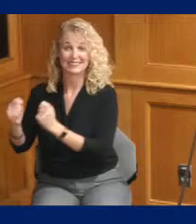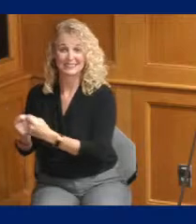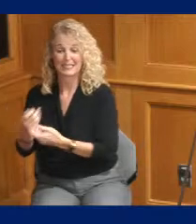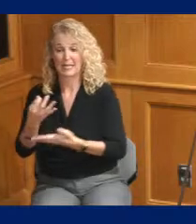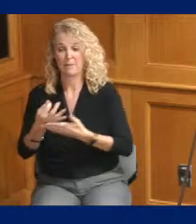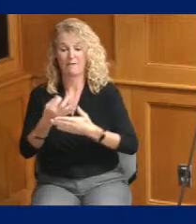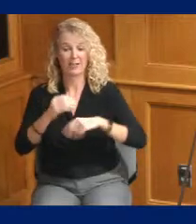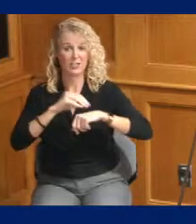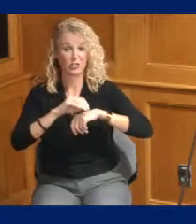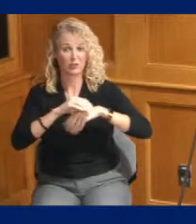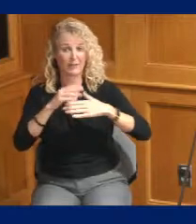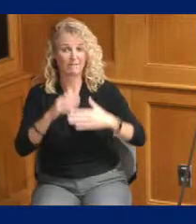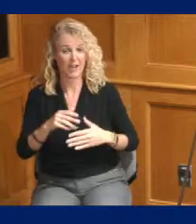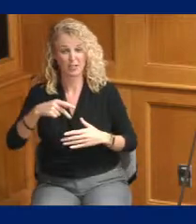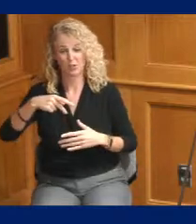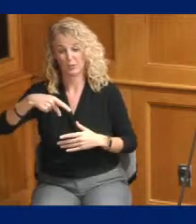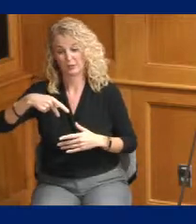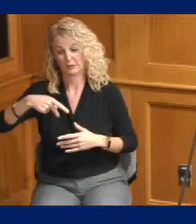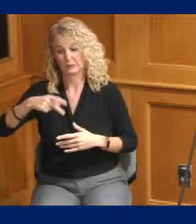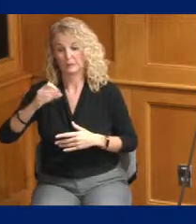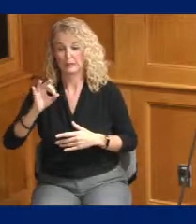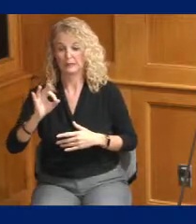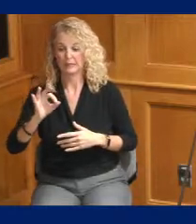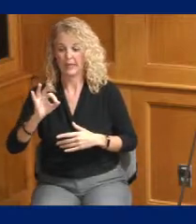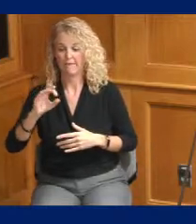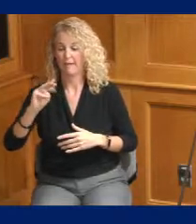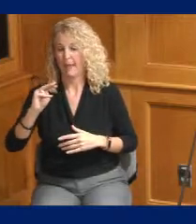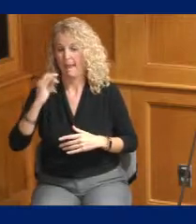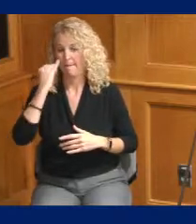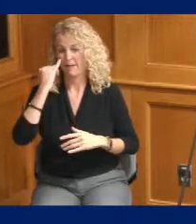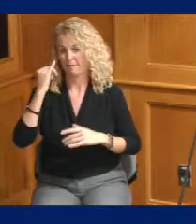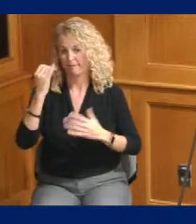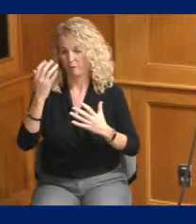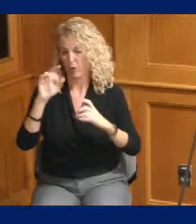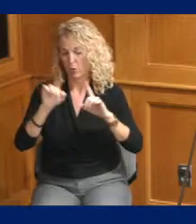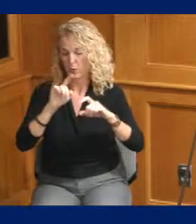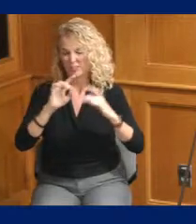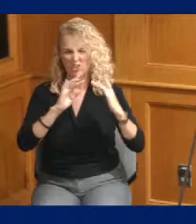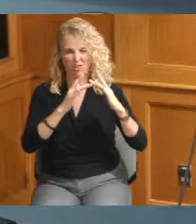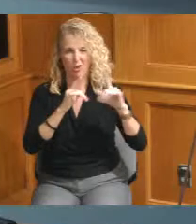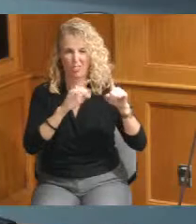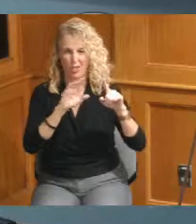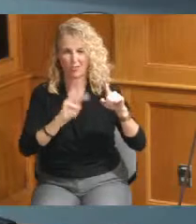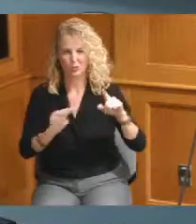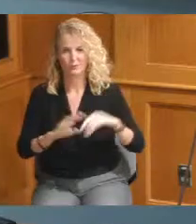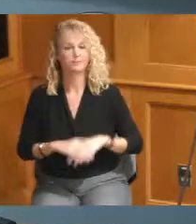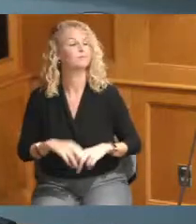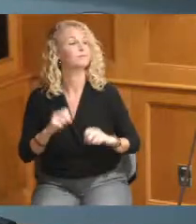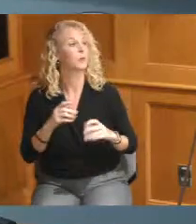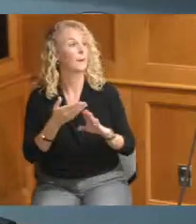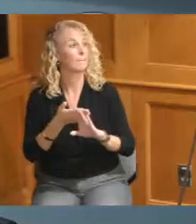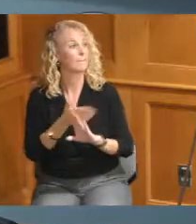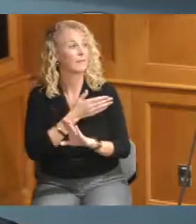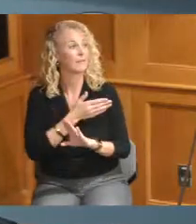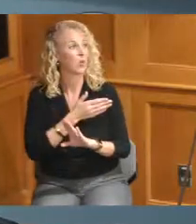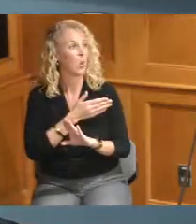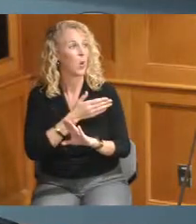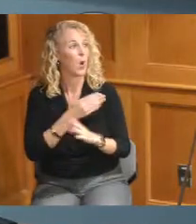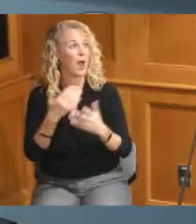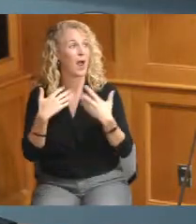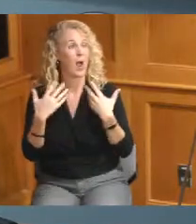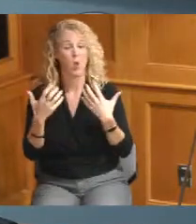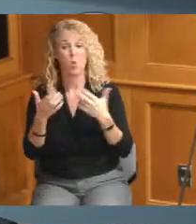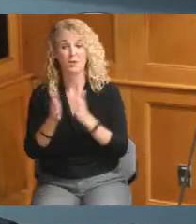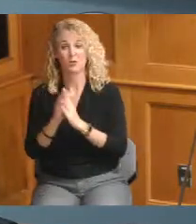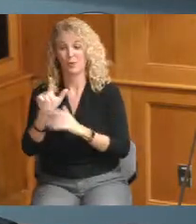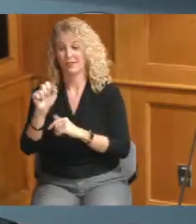financial advisors, are on virtually if there's any specific questions for them. Thank you. Before we get to commissioners' questions, I'm going to